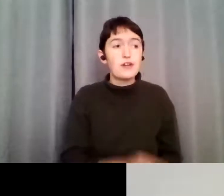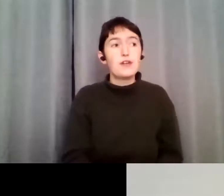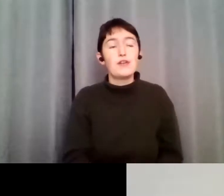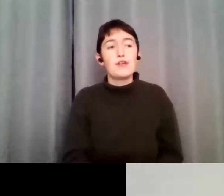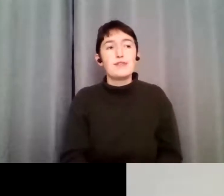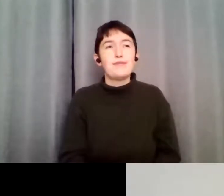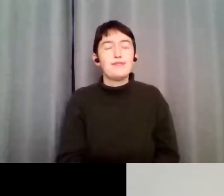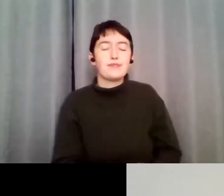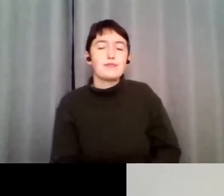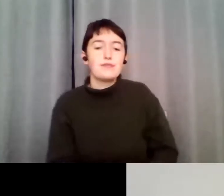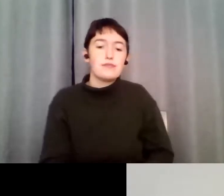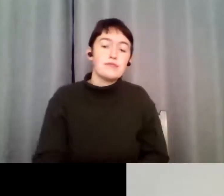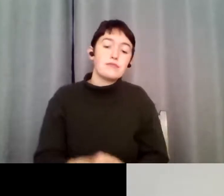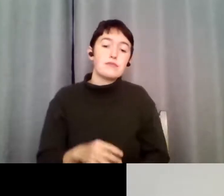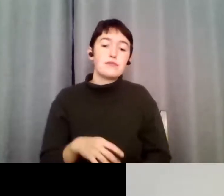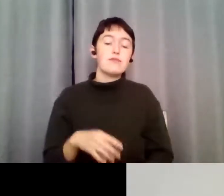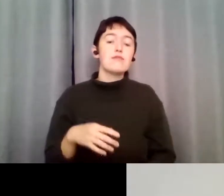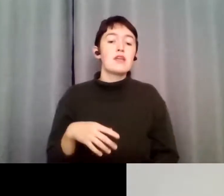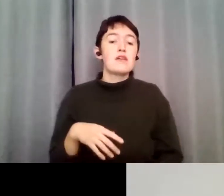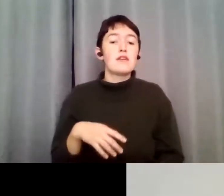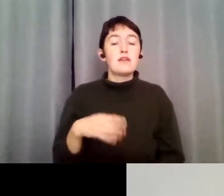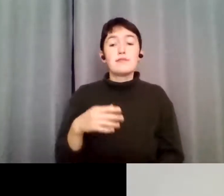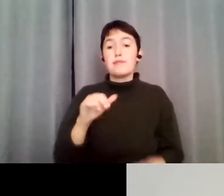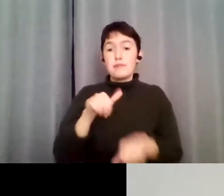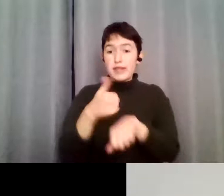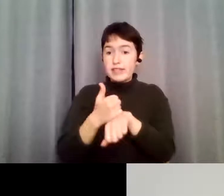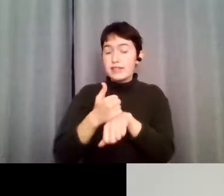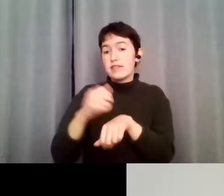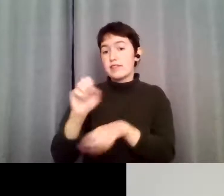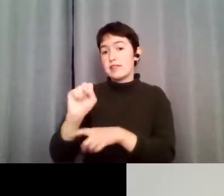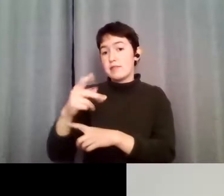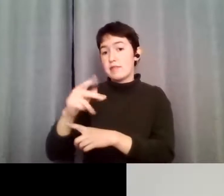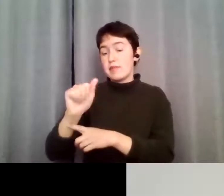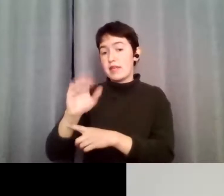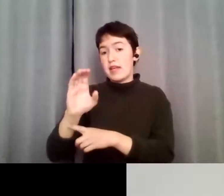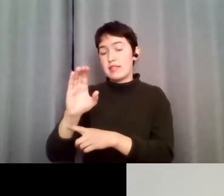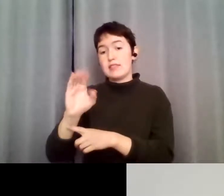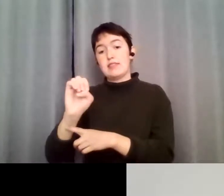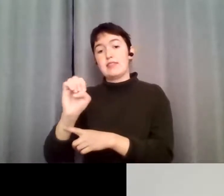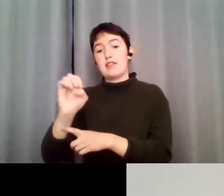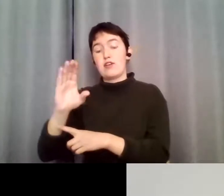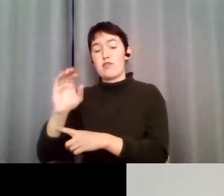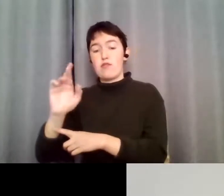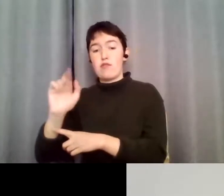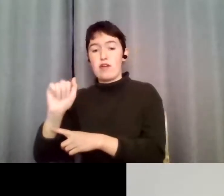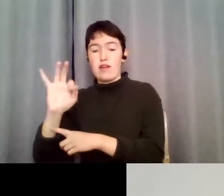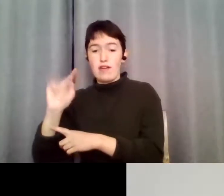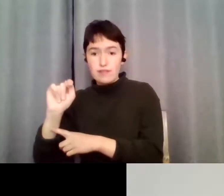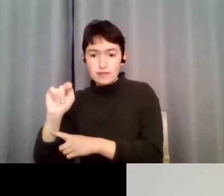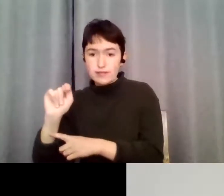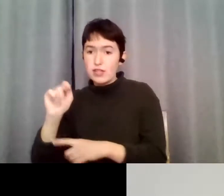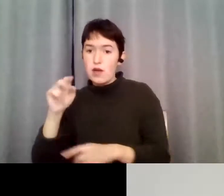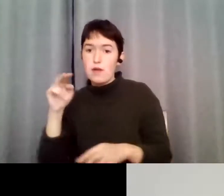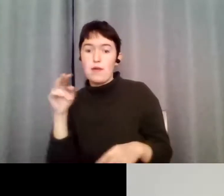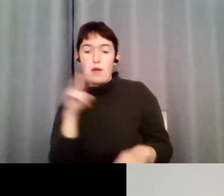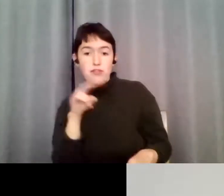spacecraft observations, we have some hints that there might be some things in the water, like some things along